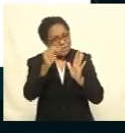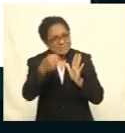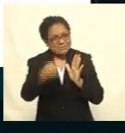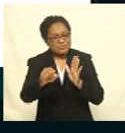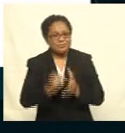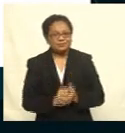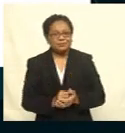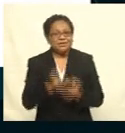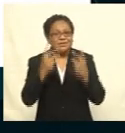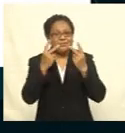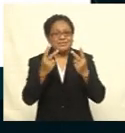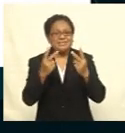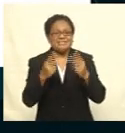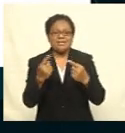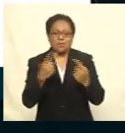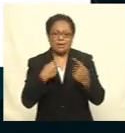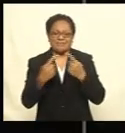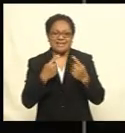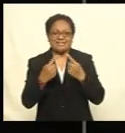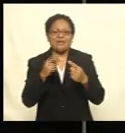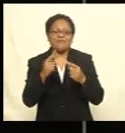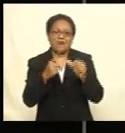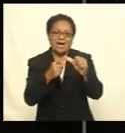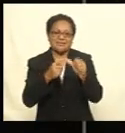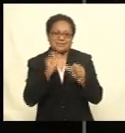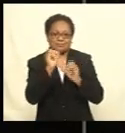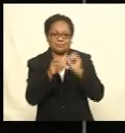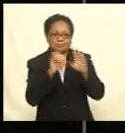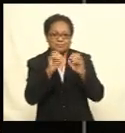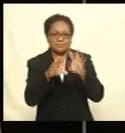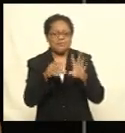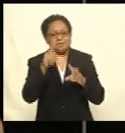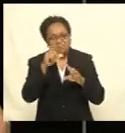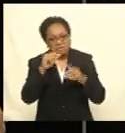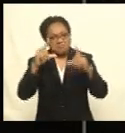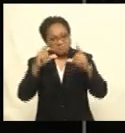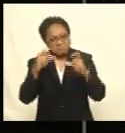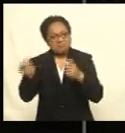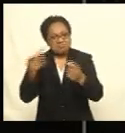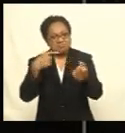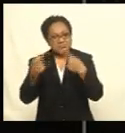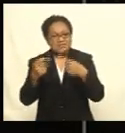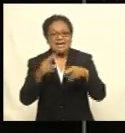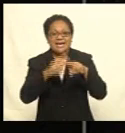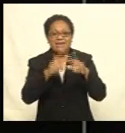FBC News website to answer. You can send us newsworthy pictures and videos, email